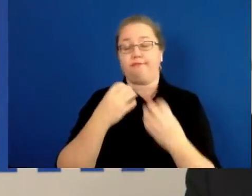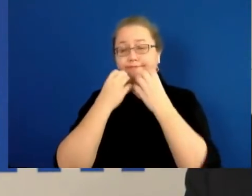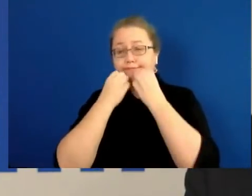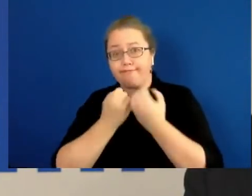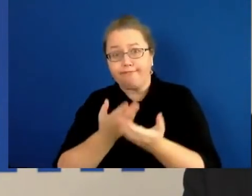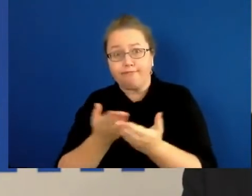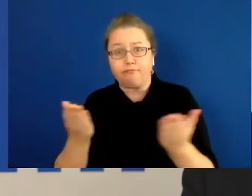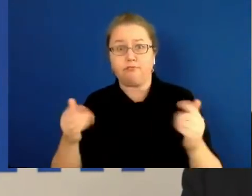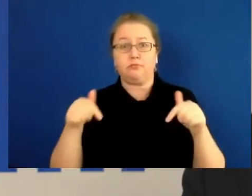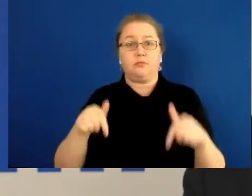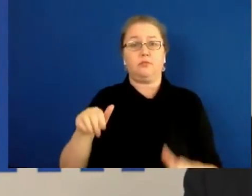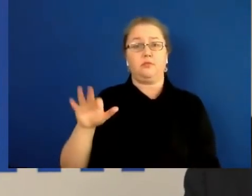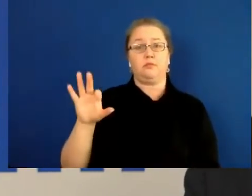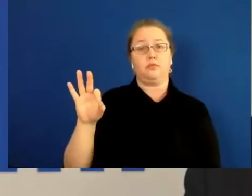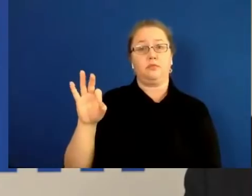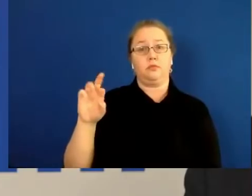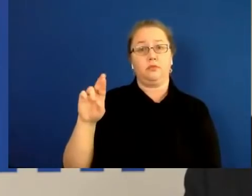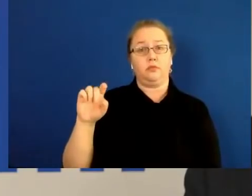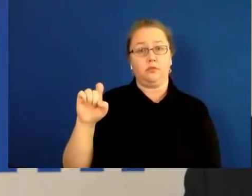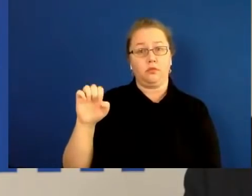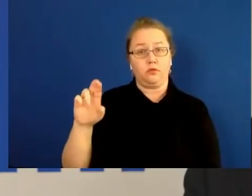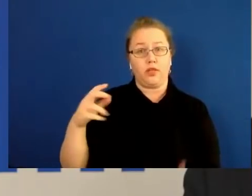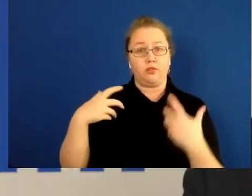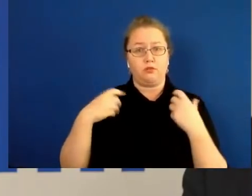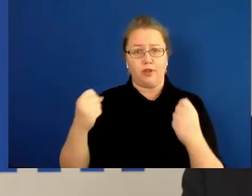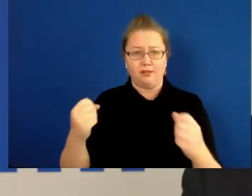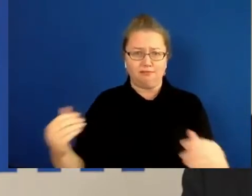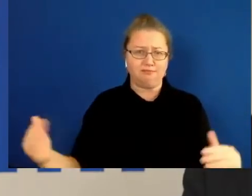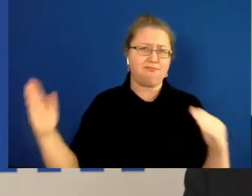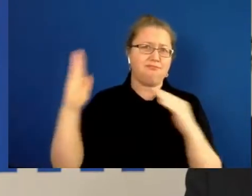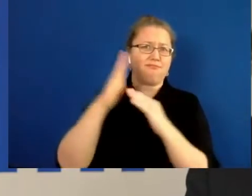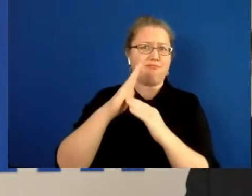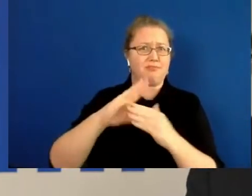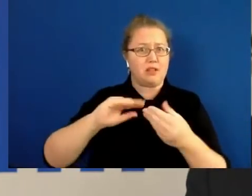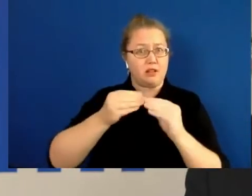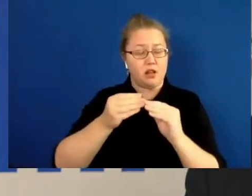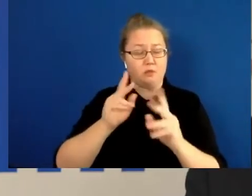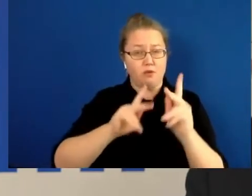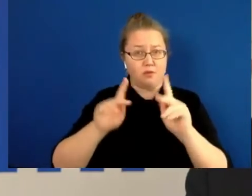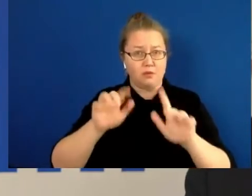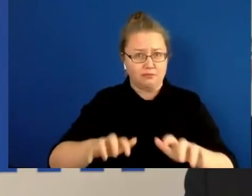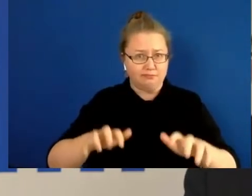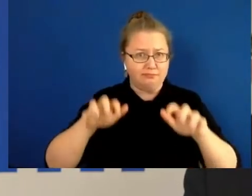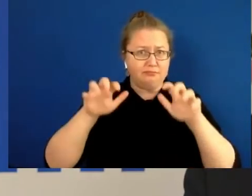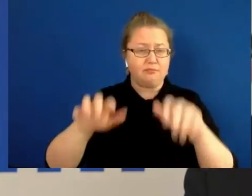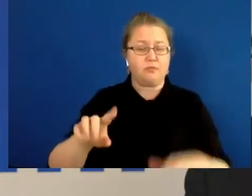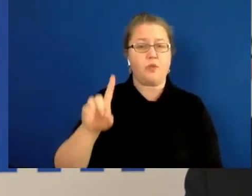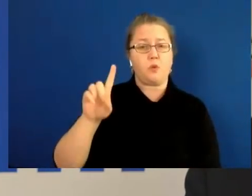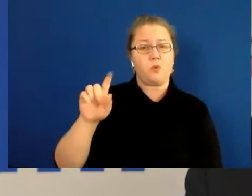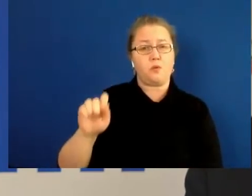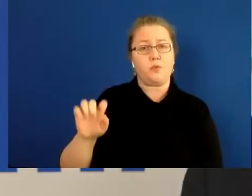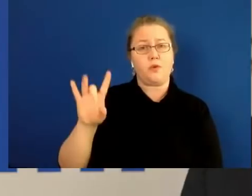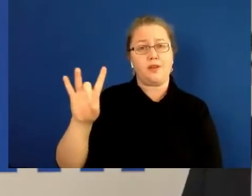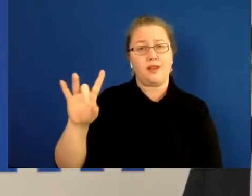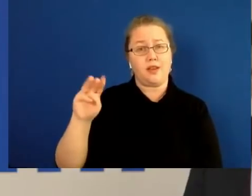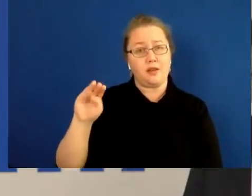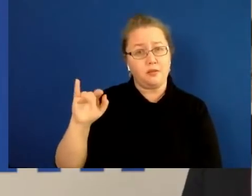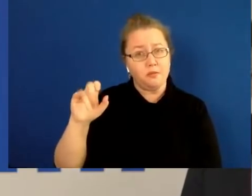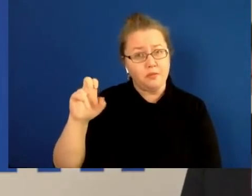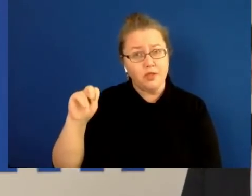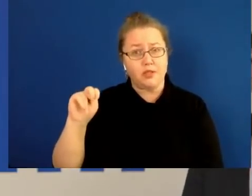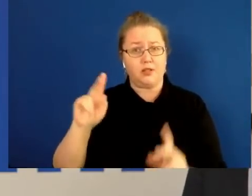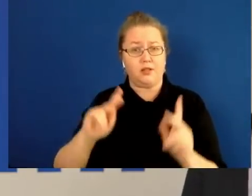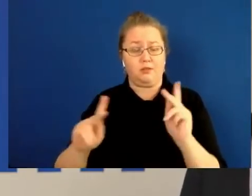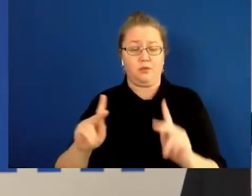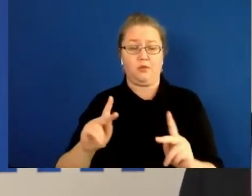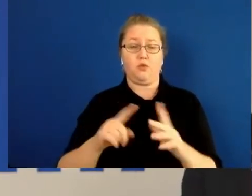Bonnie Henry has been integral to our pandemic response. Wave one has taught us that when we are